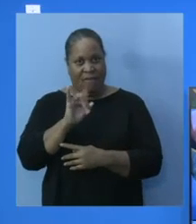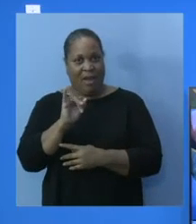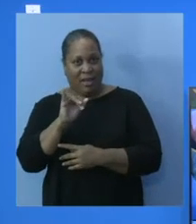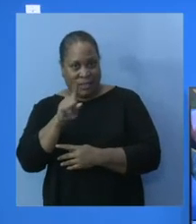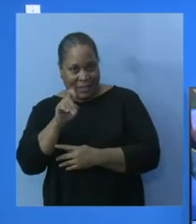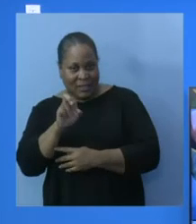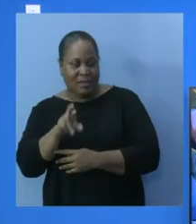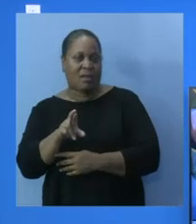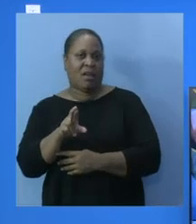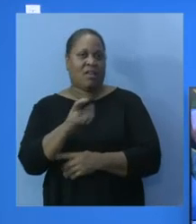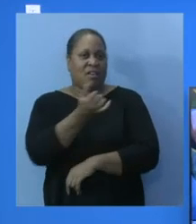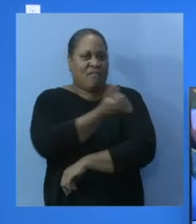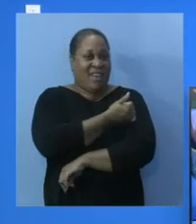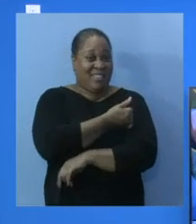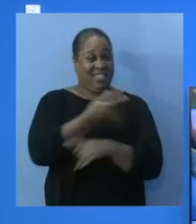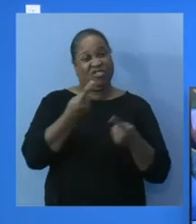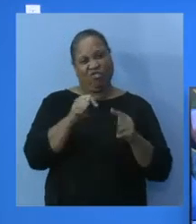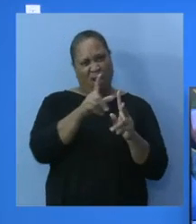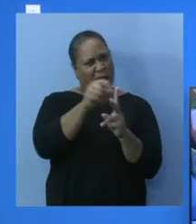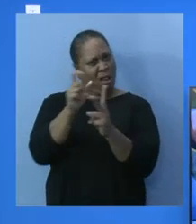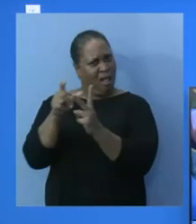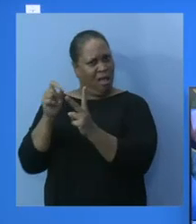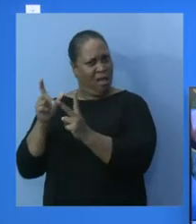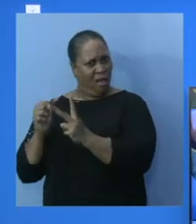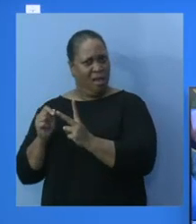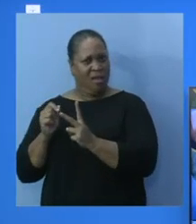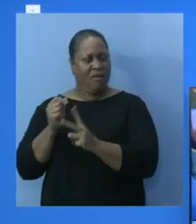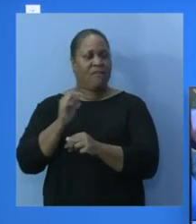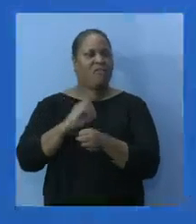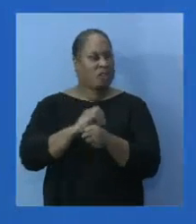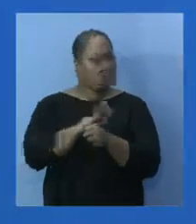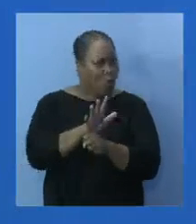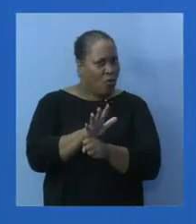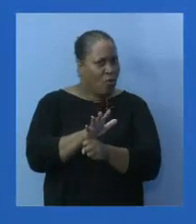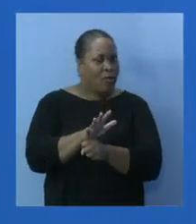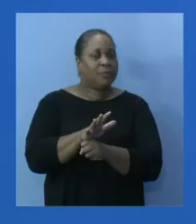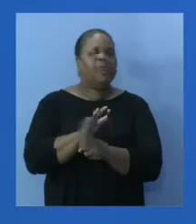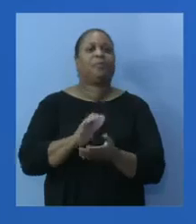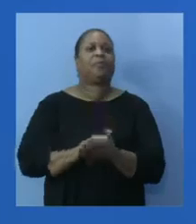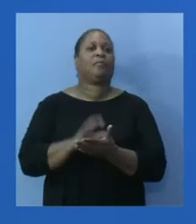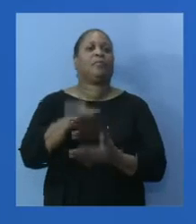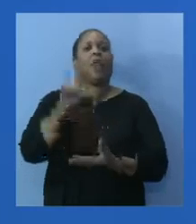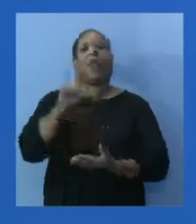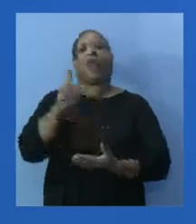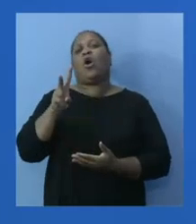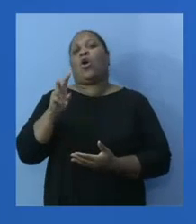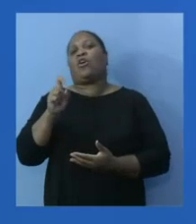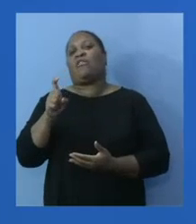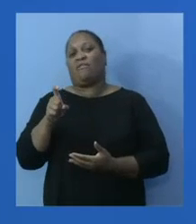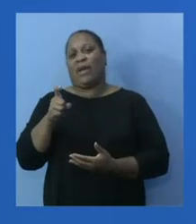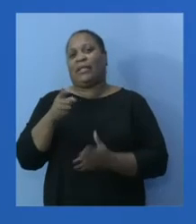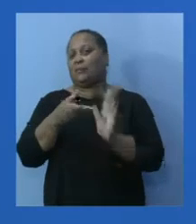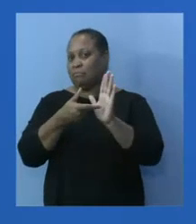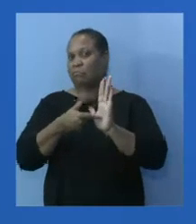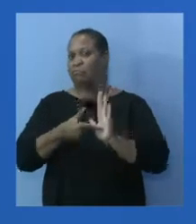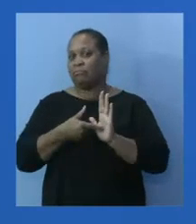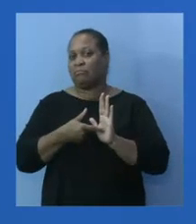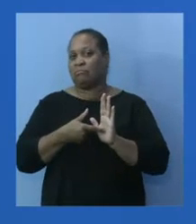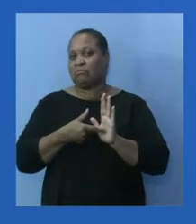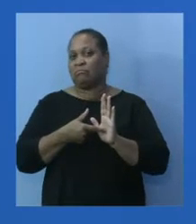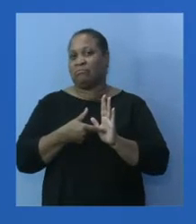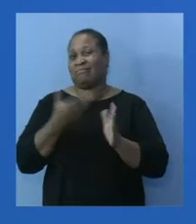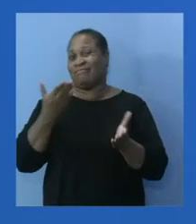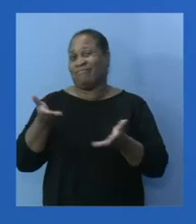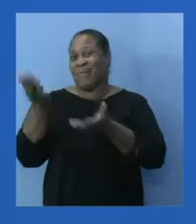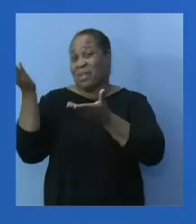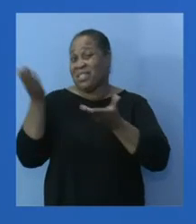about trying any of the other options for the COVID vaccine? The COVAX facility has indicated to us that they will probably be